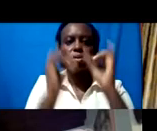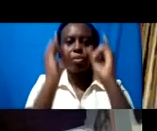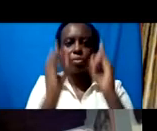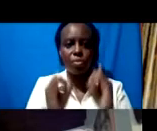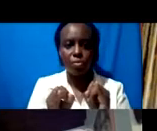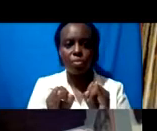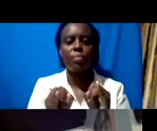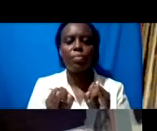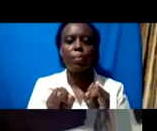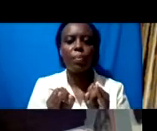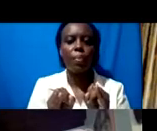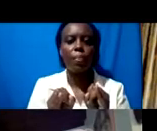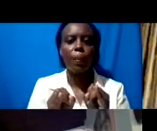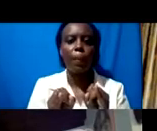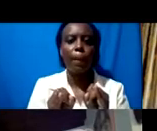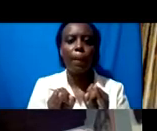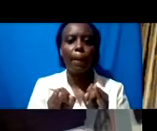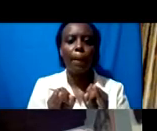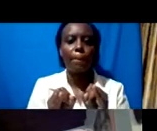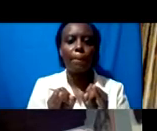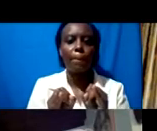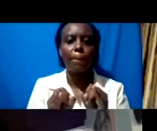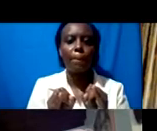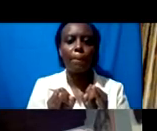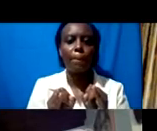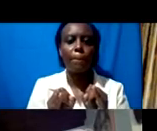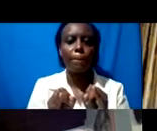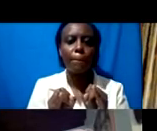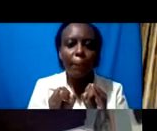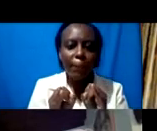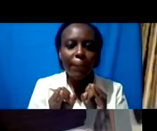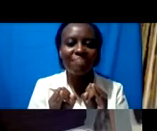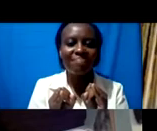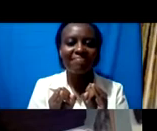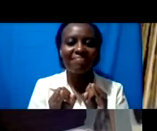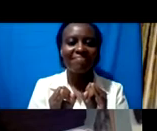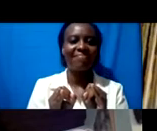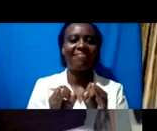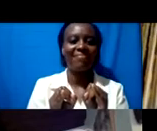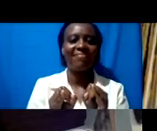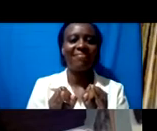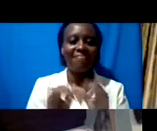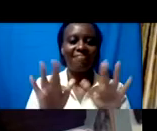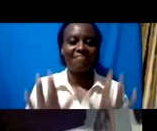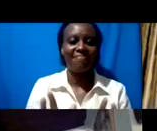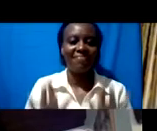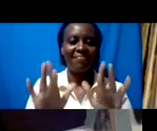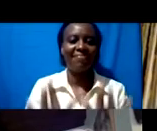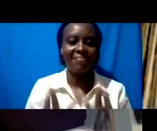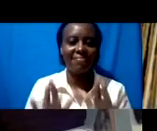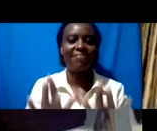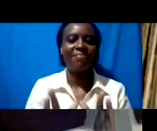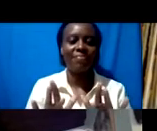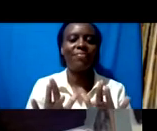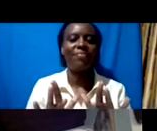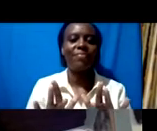on. And so we need to be careful to know or single out